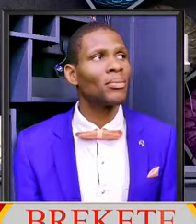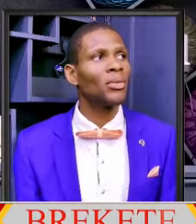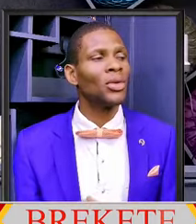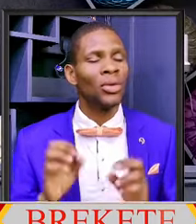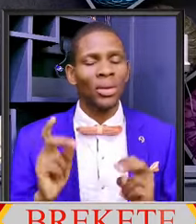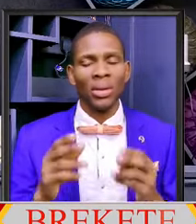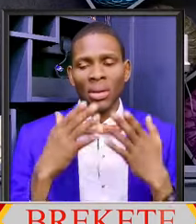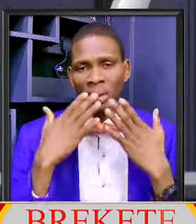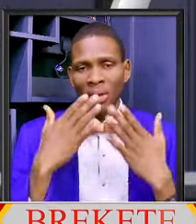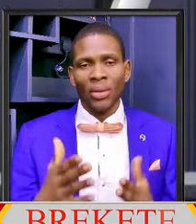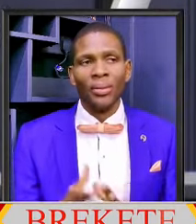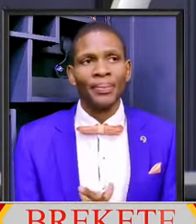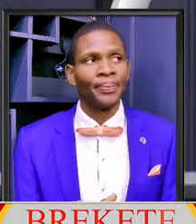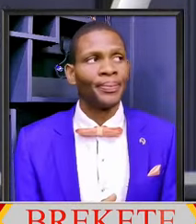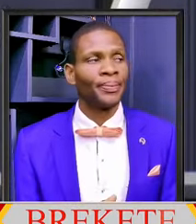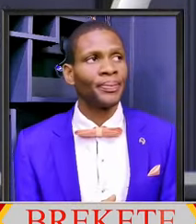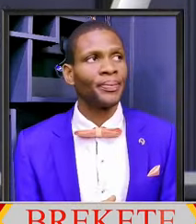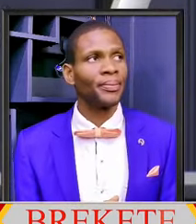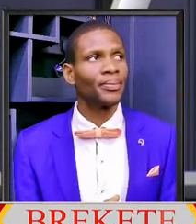Okay, thank you. Yes.